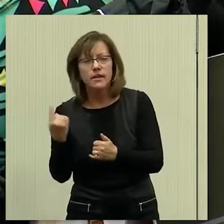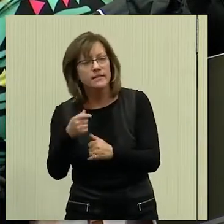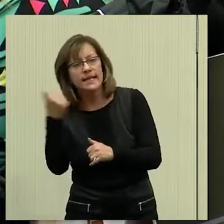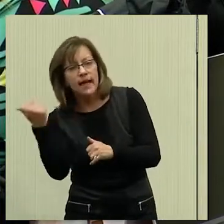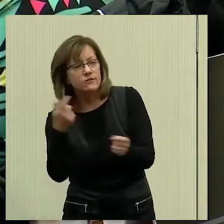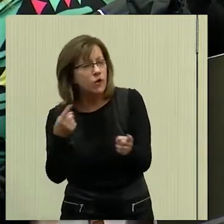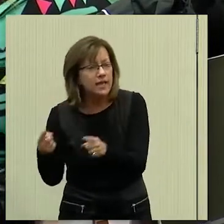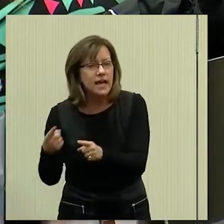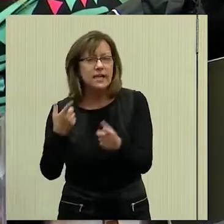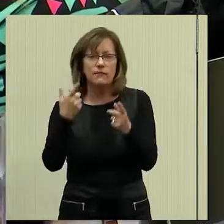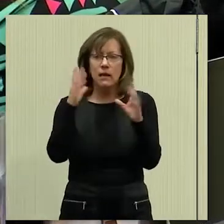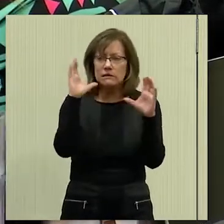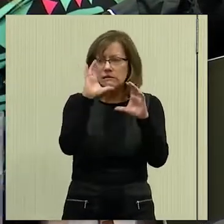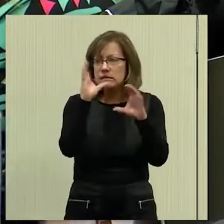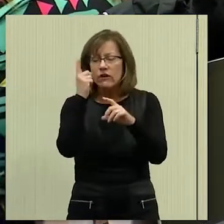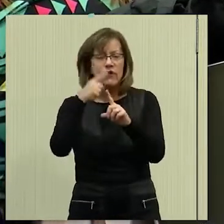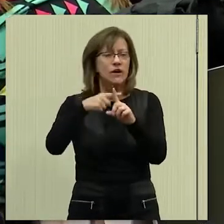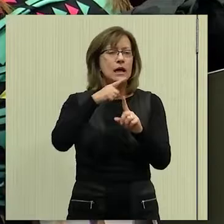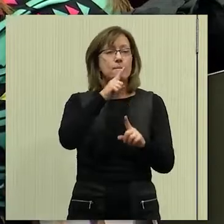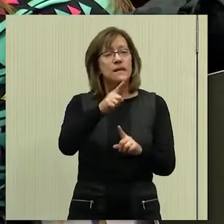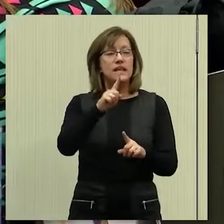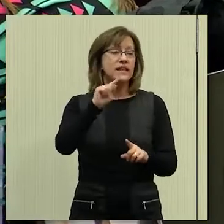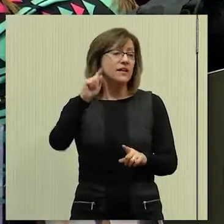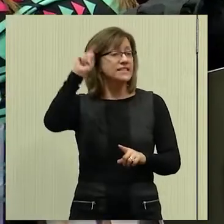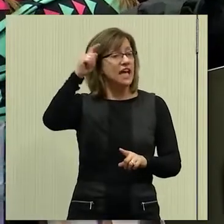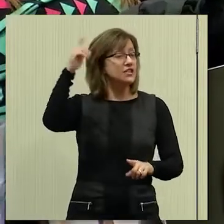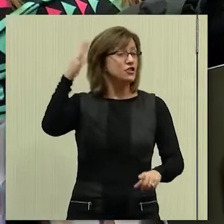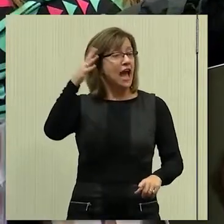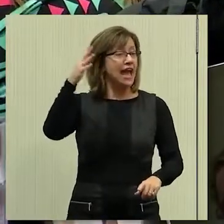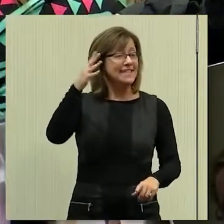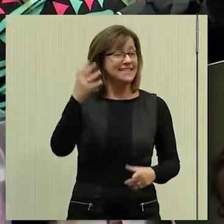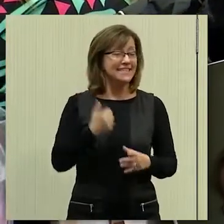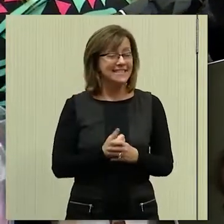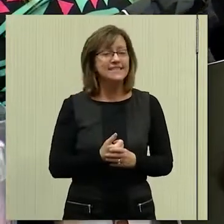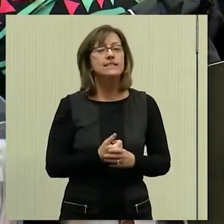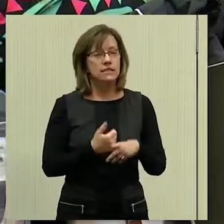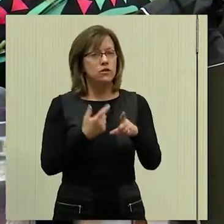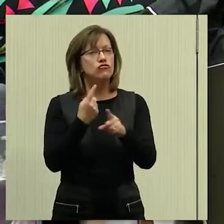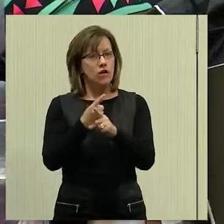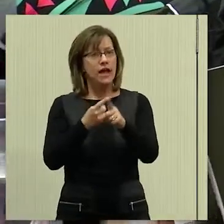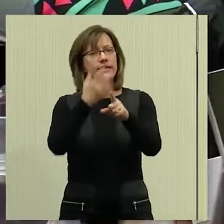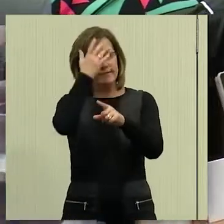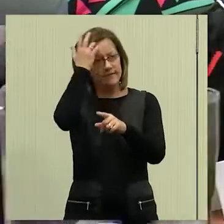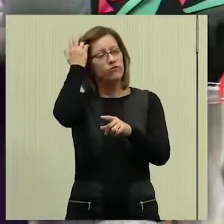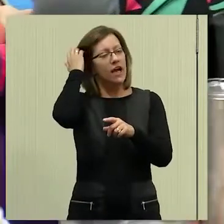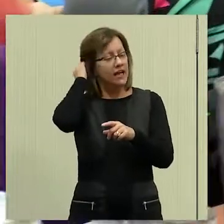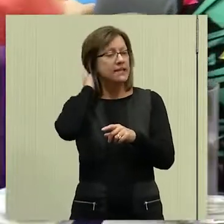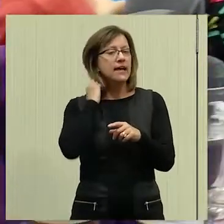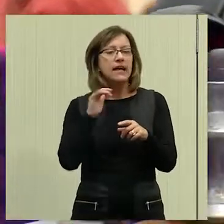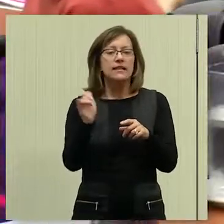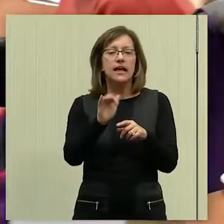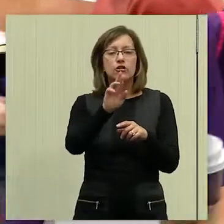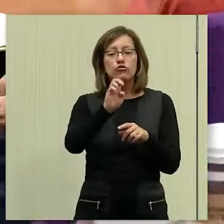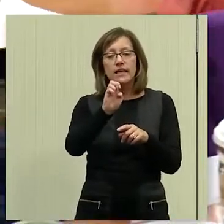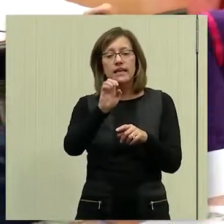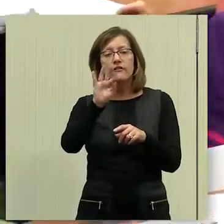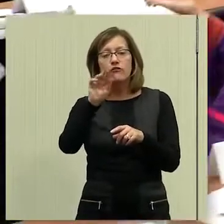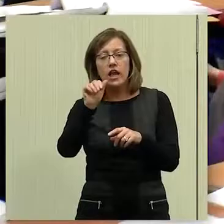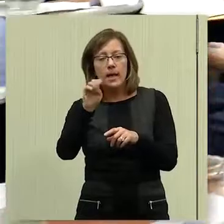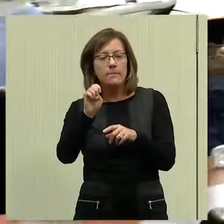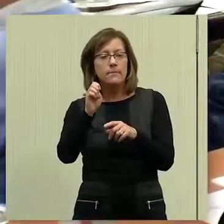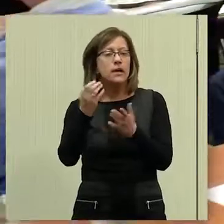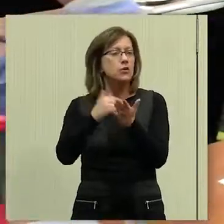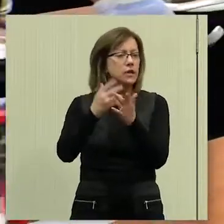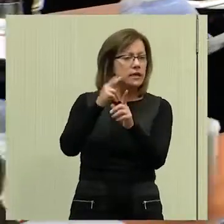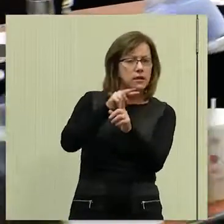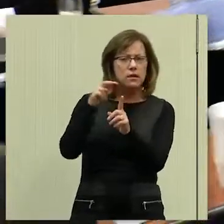those positives. Be the sunshine. Yes, yes, and I think the reframing, like you said, it works well with our teammates too. So they're always